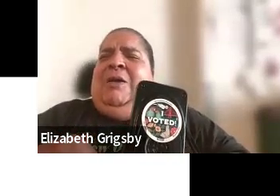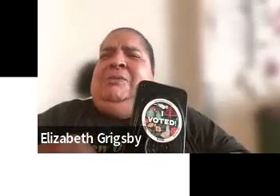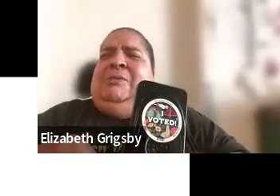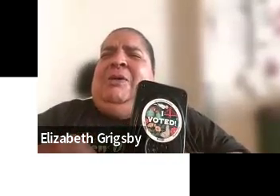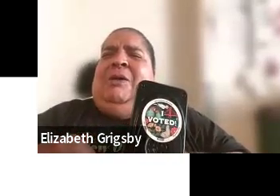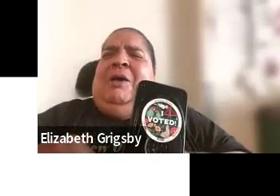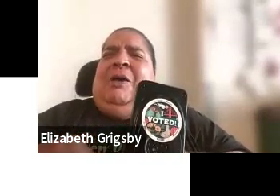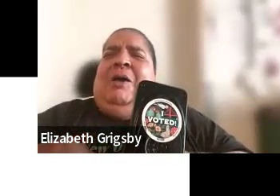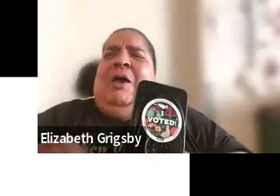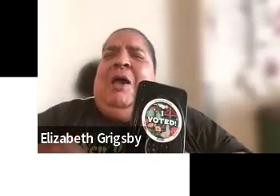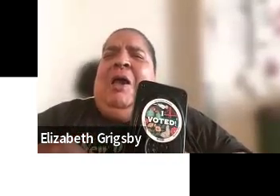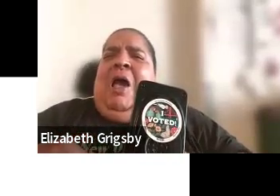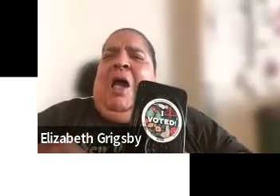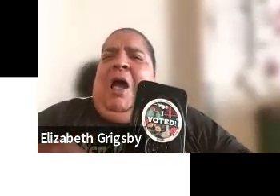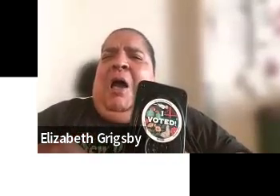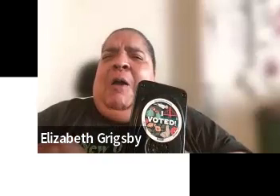And